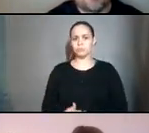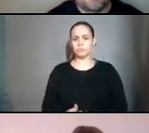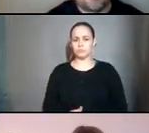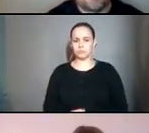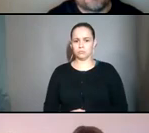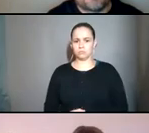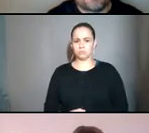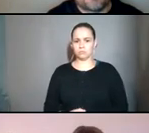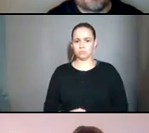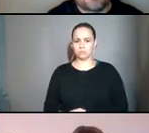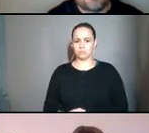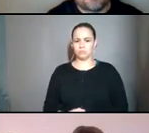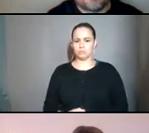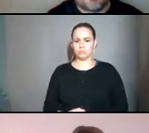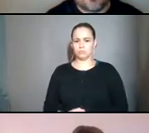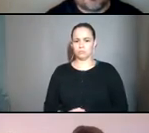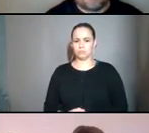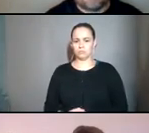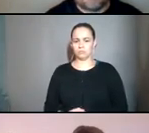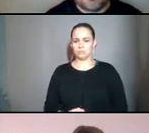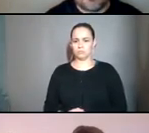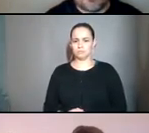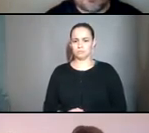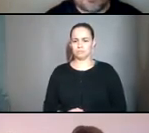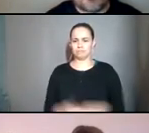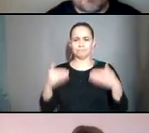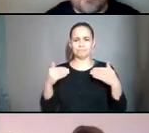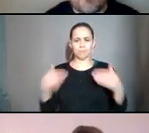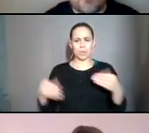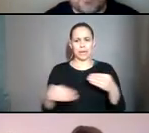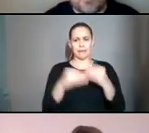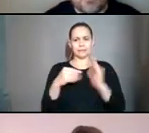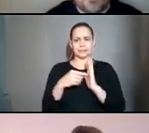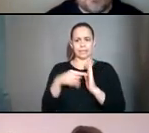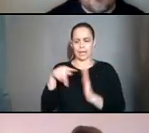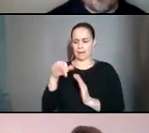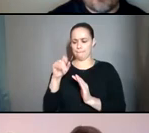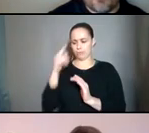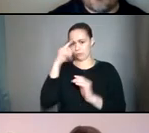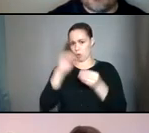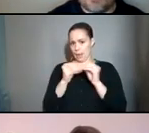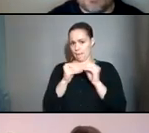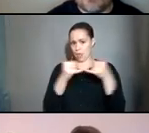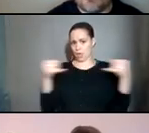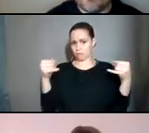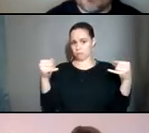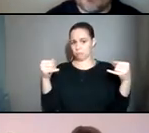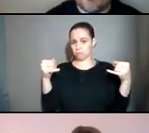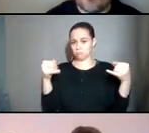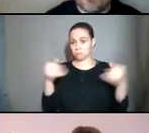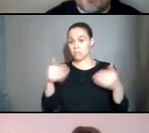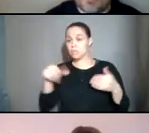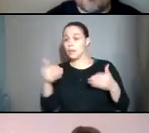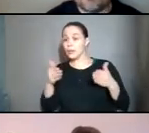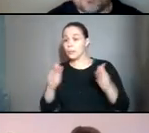Let's add a signpost to the number line. Here's another way to look at some markers on the